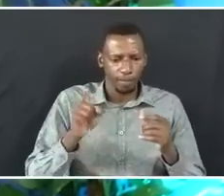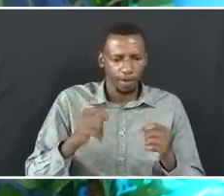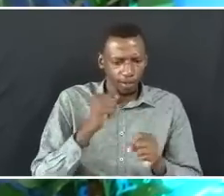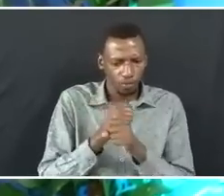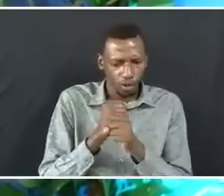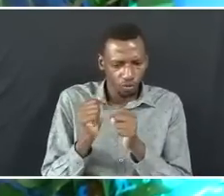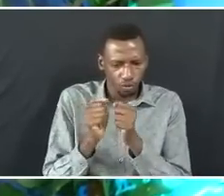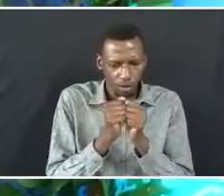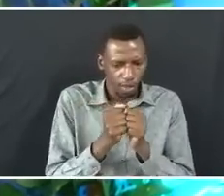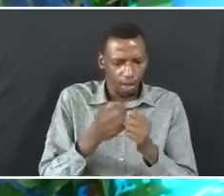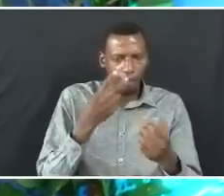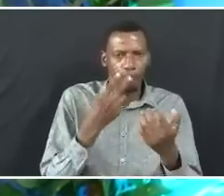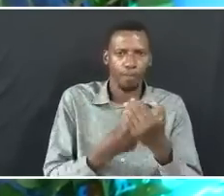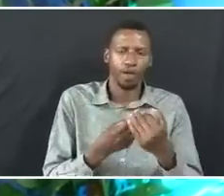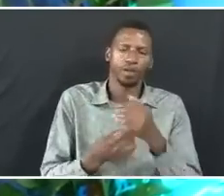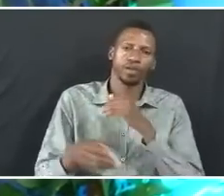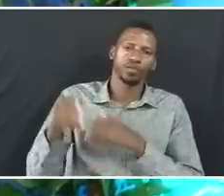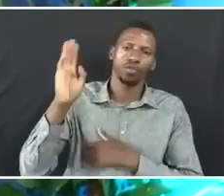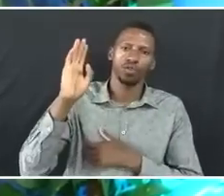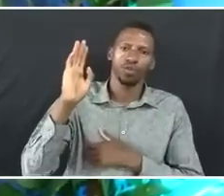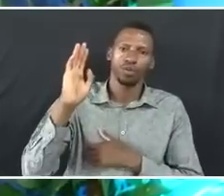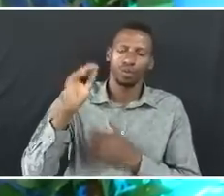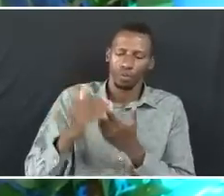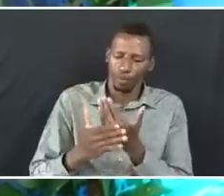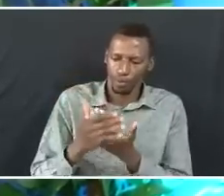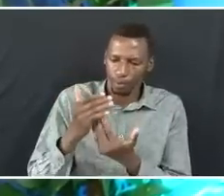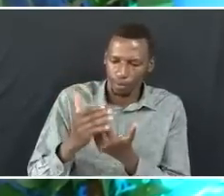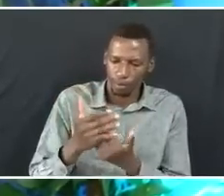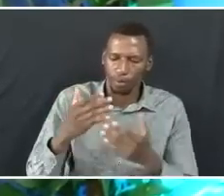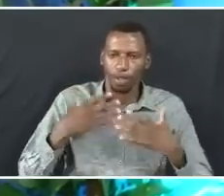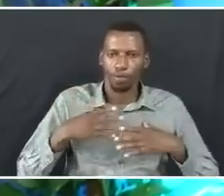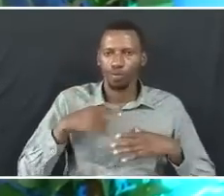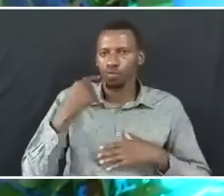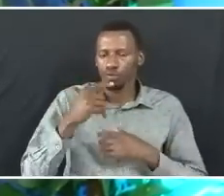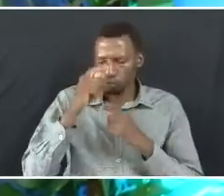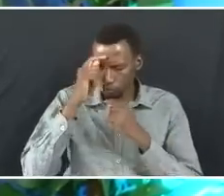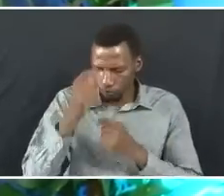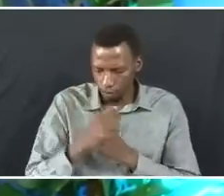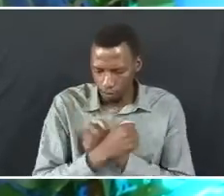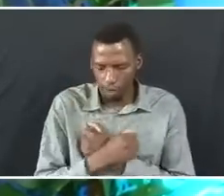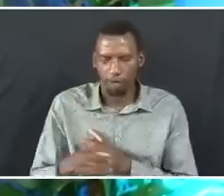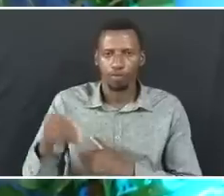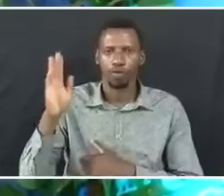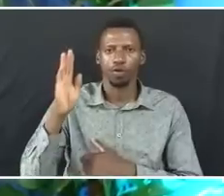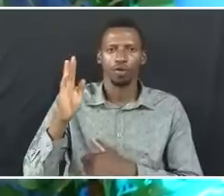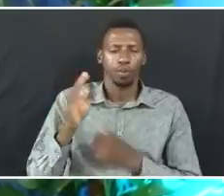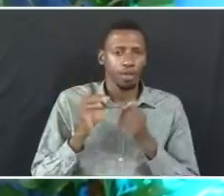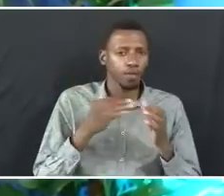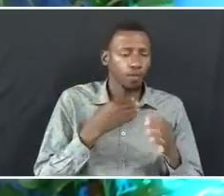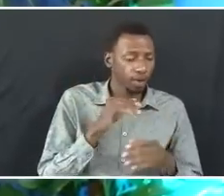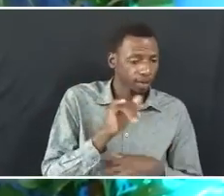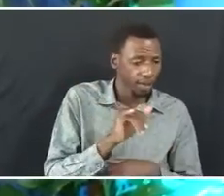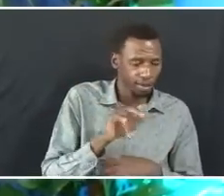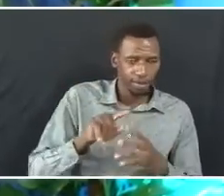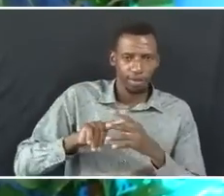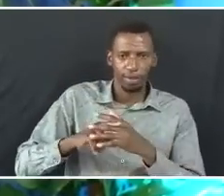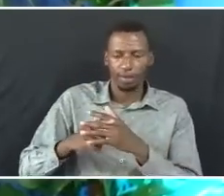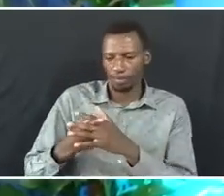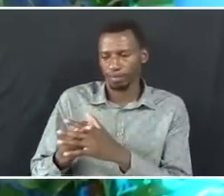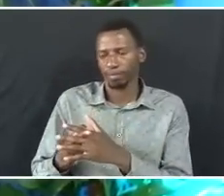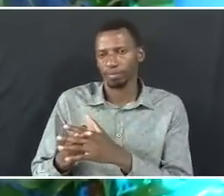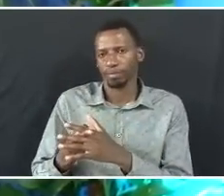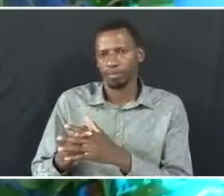people. And if we must raise godly people, we must go back to the beginning. What was